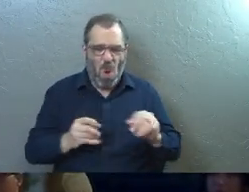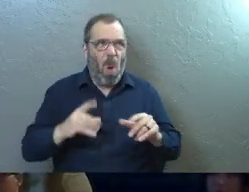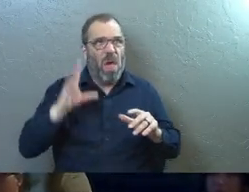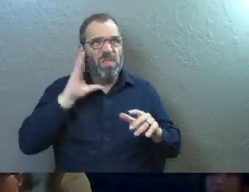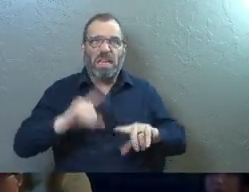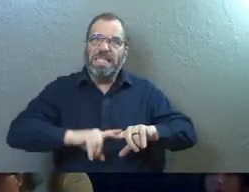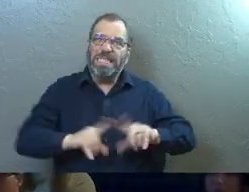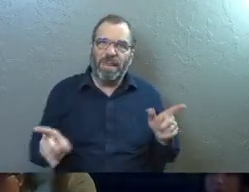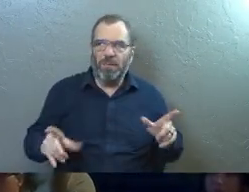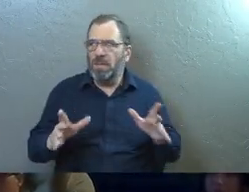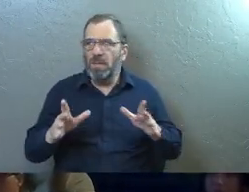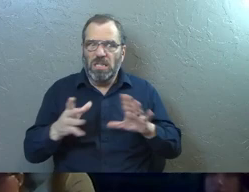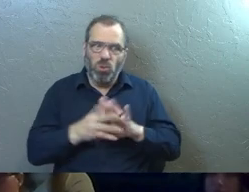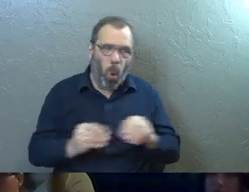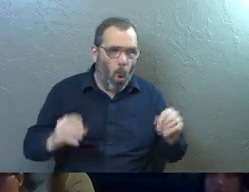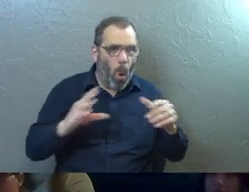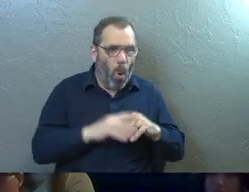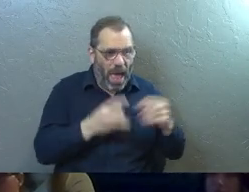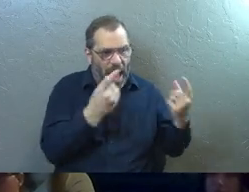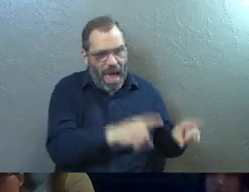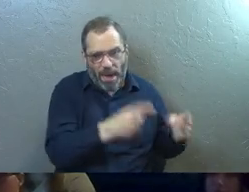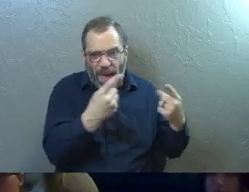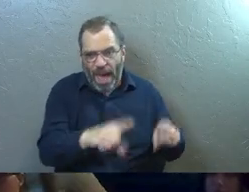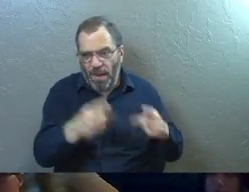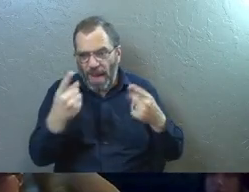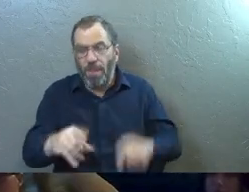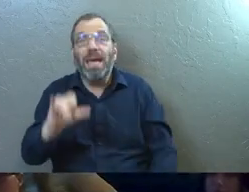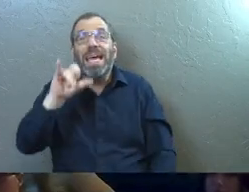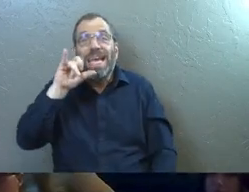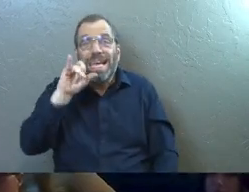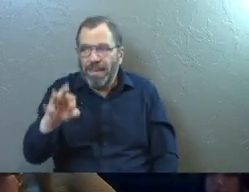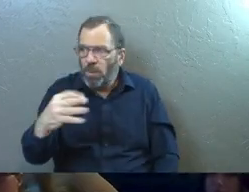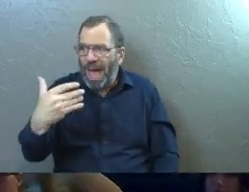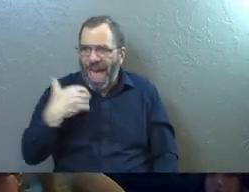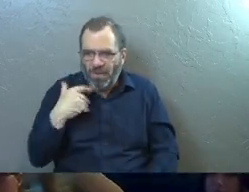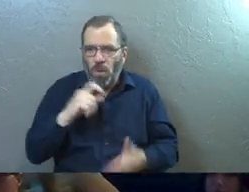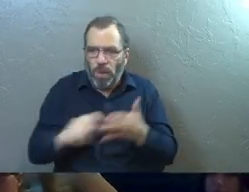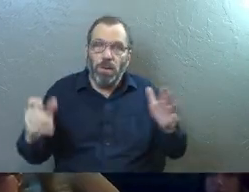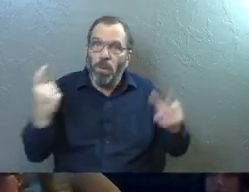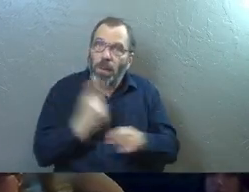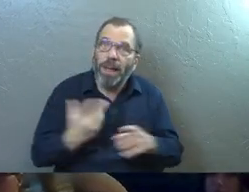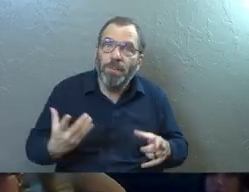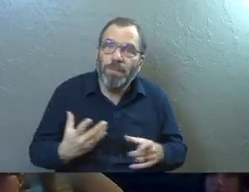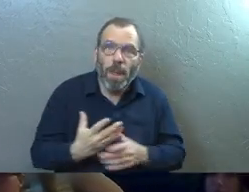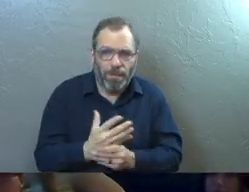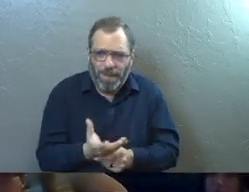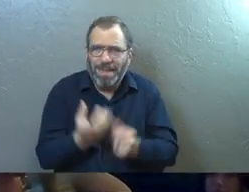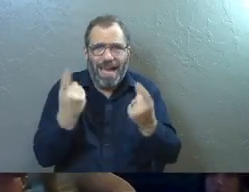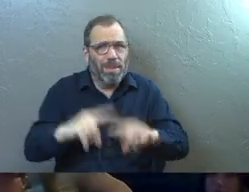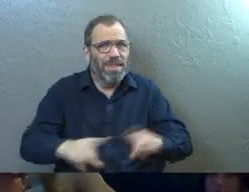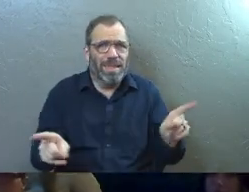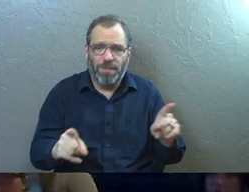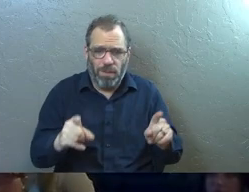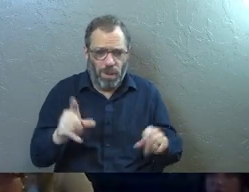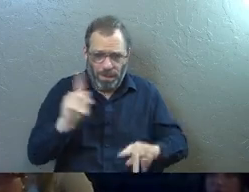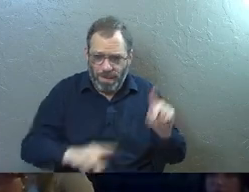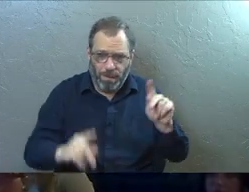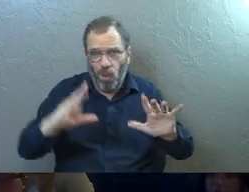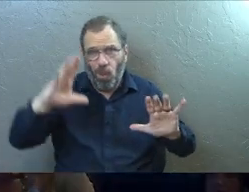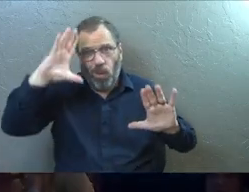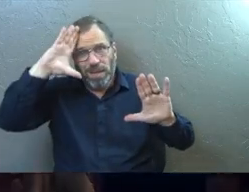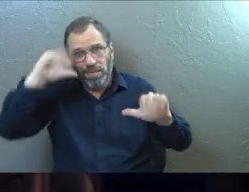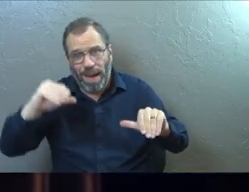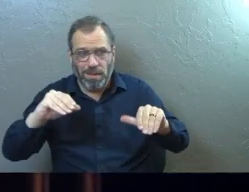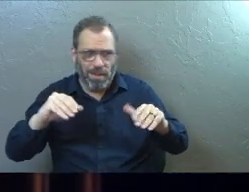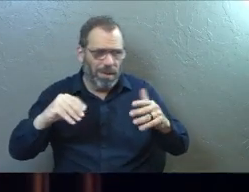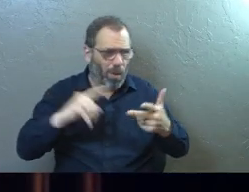so differently about how the story should unfold if we could have written it. But it happened so different from what people would have thought,